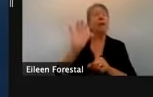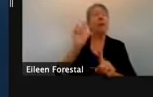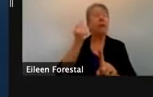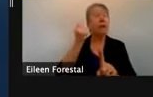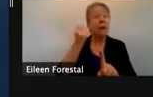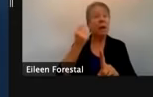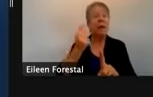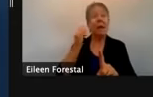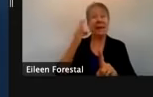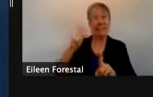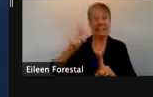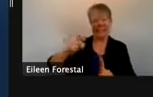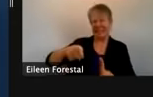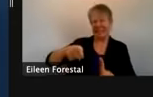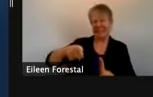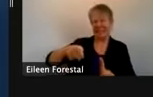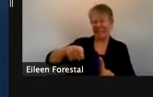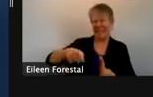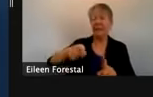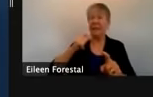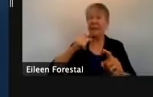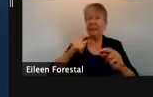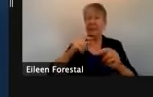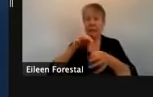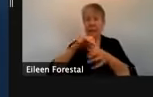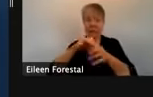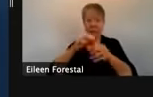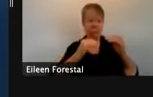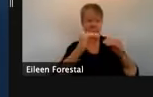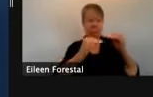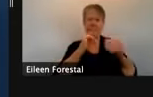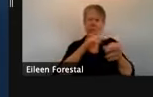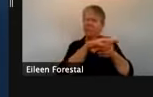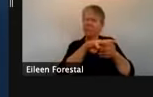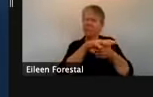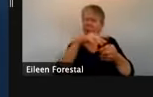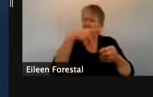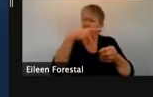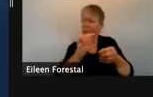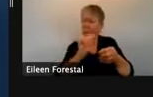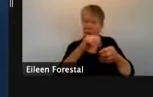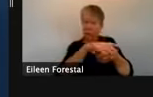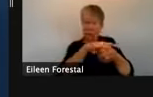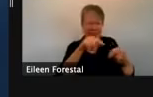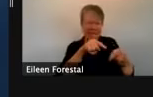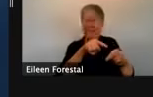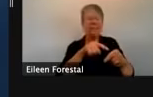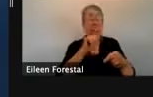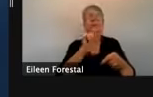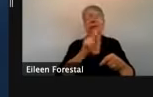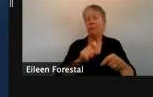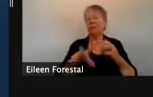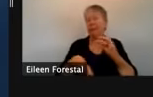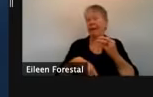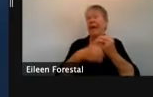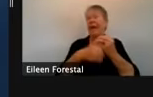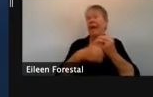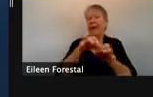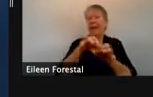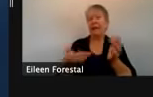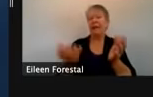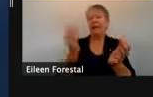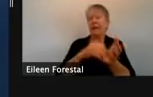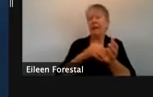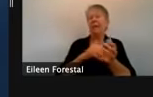necessary. As with the general election that we've been in the middle of, all active registered voters in Perth-Amboy will receive